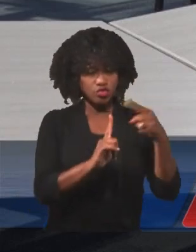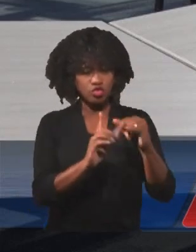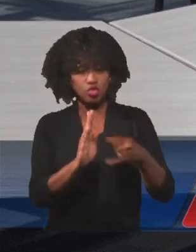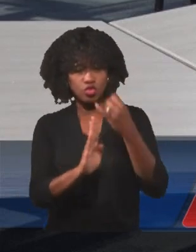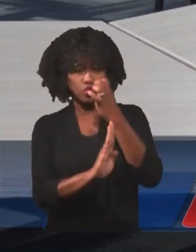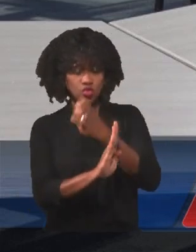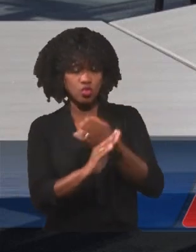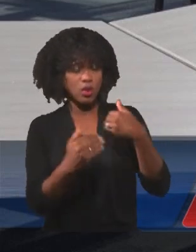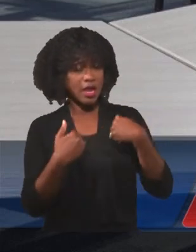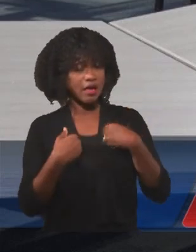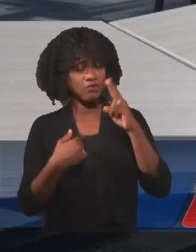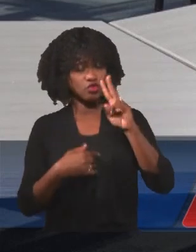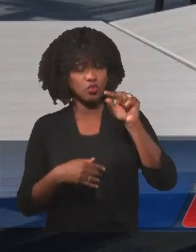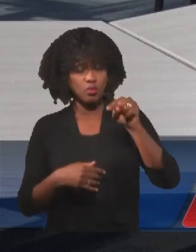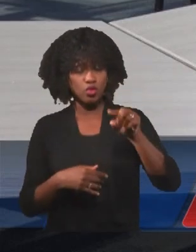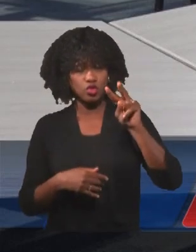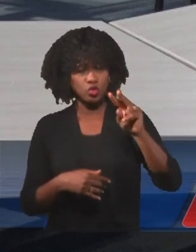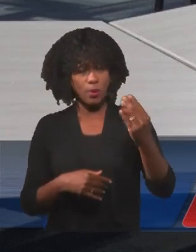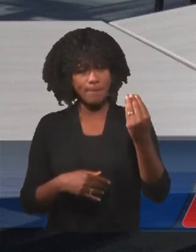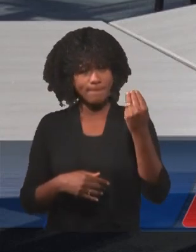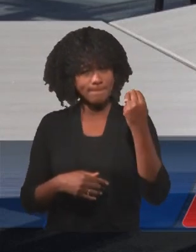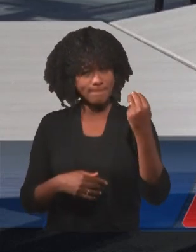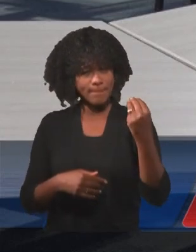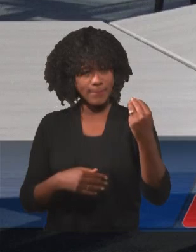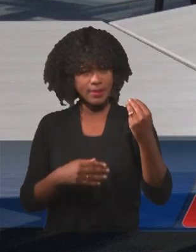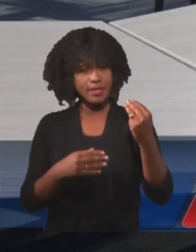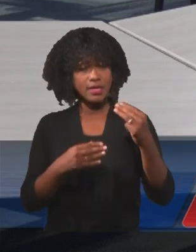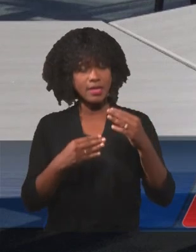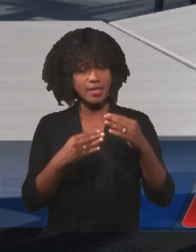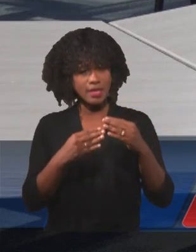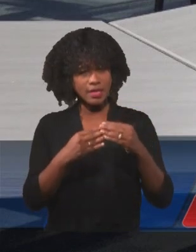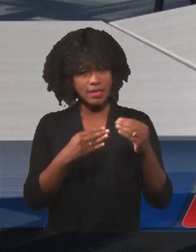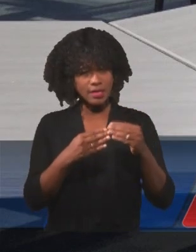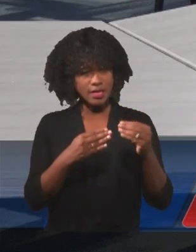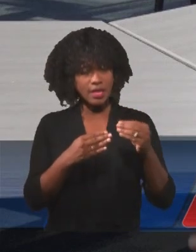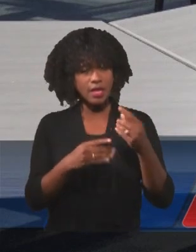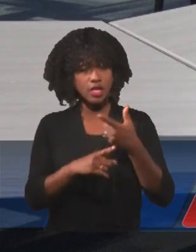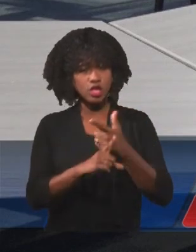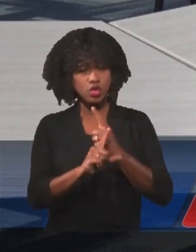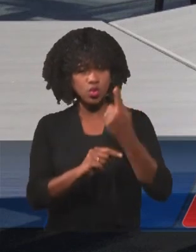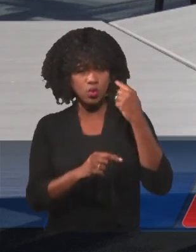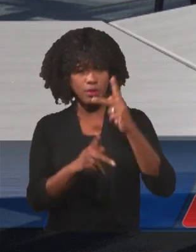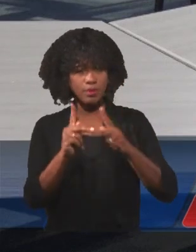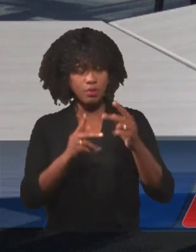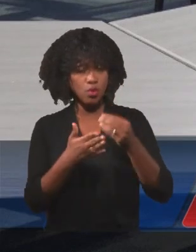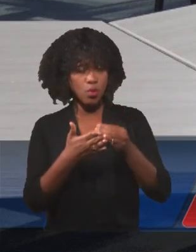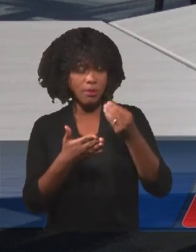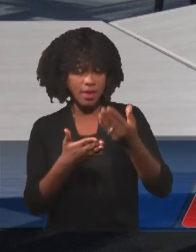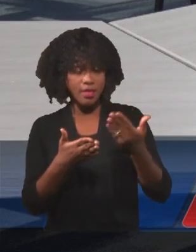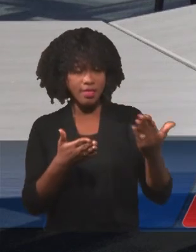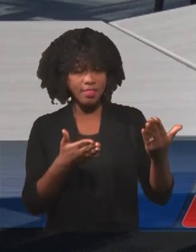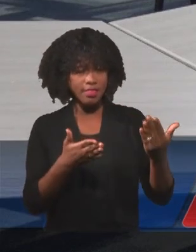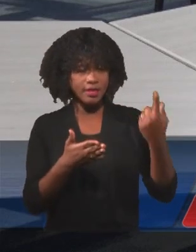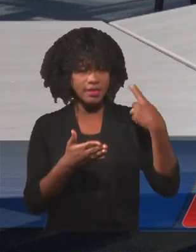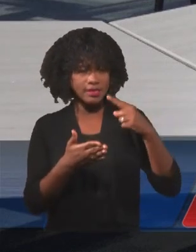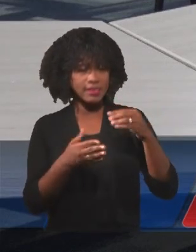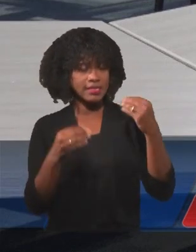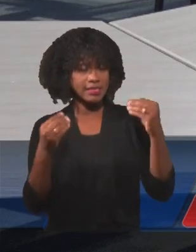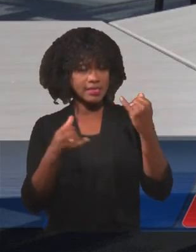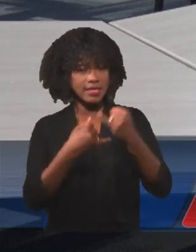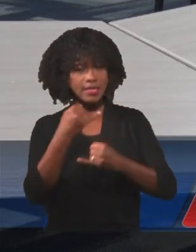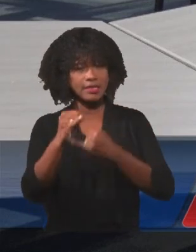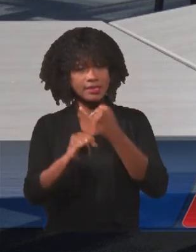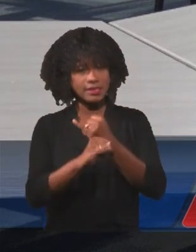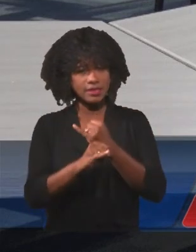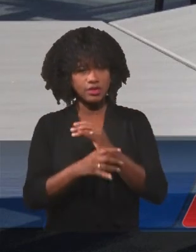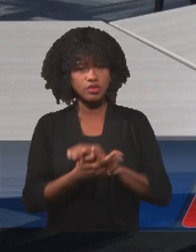have done over 2.2 million working with buyers who are purchasing goods and services to be exported back to the